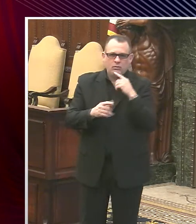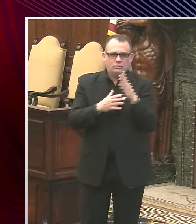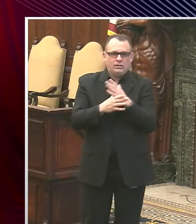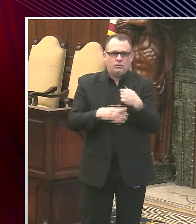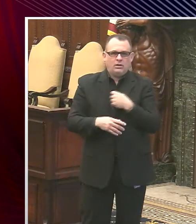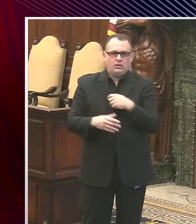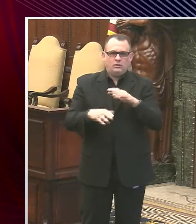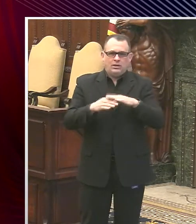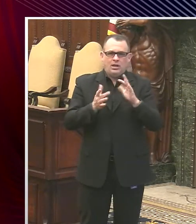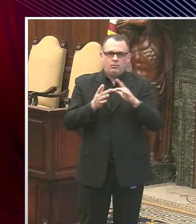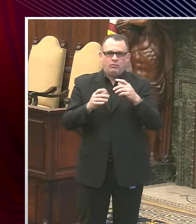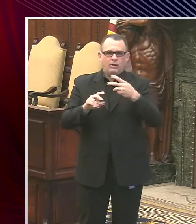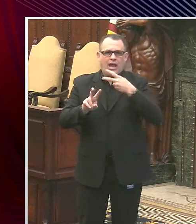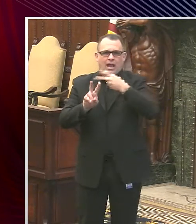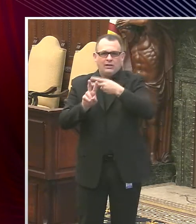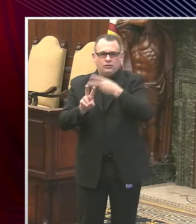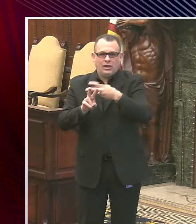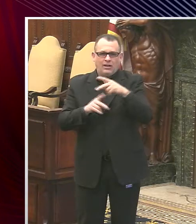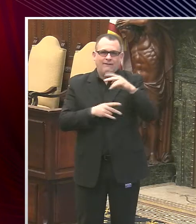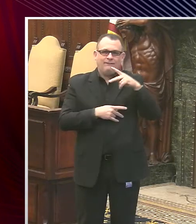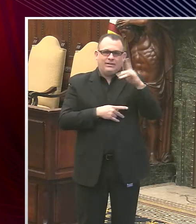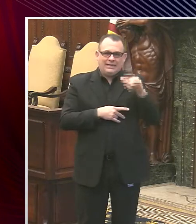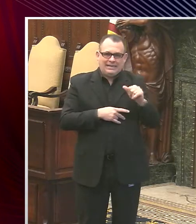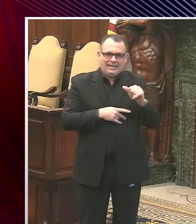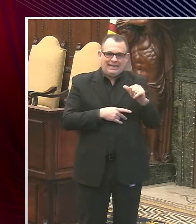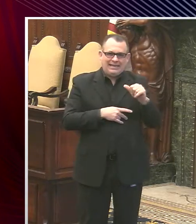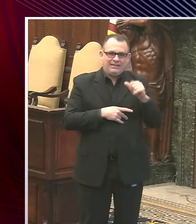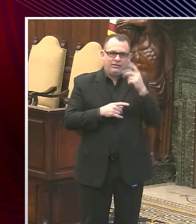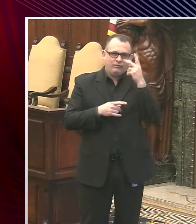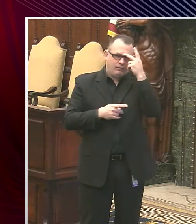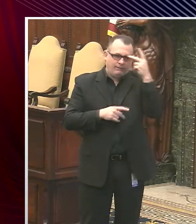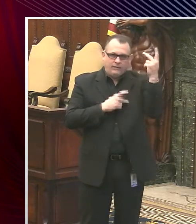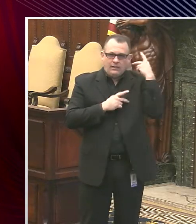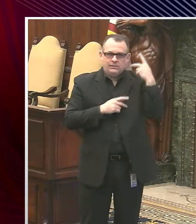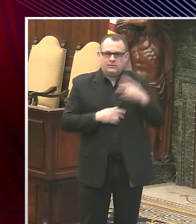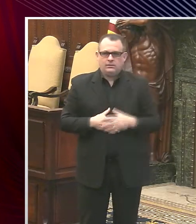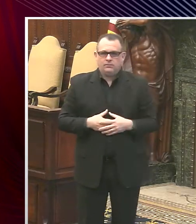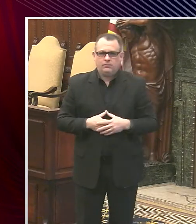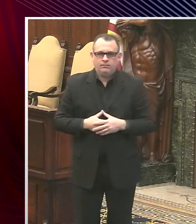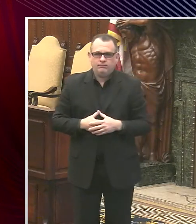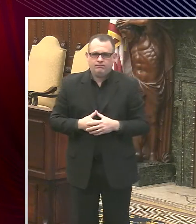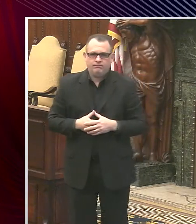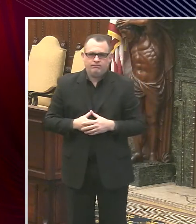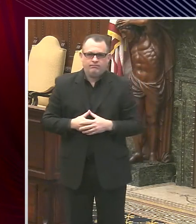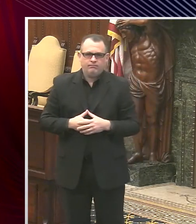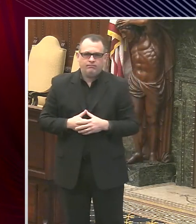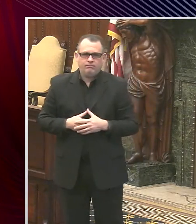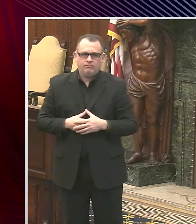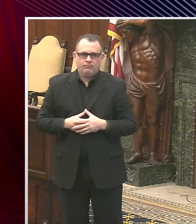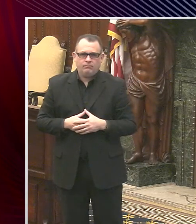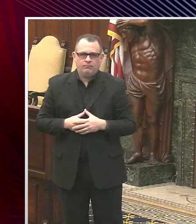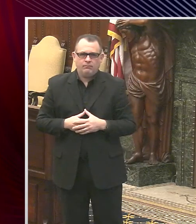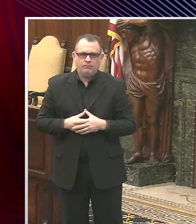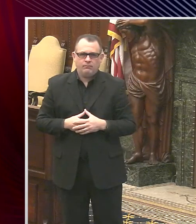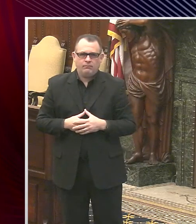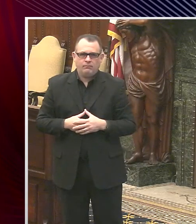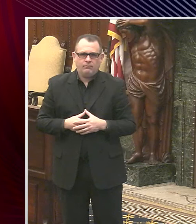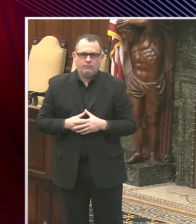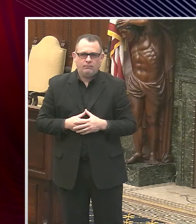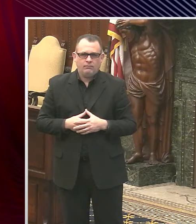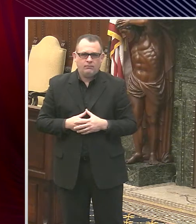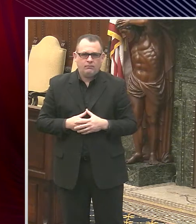the hashtag #PhillyReflects. A year later, we're not out of the woods yet, but luckily we're making progress on a number of